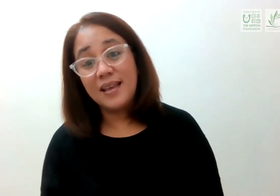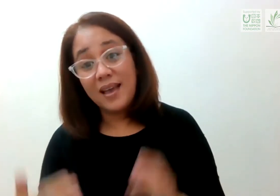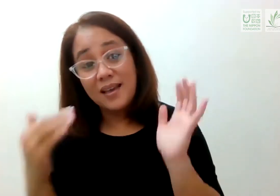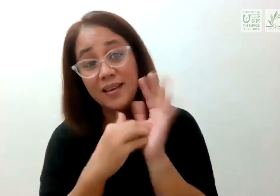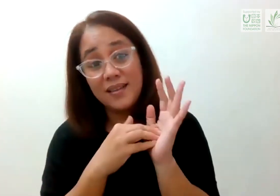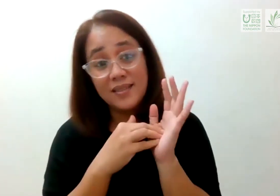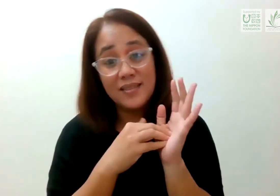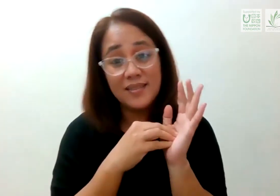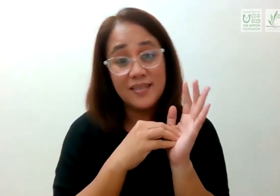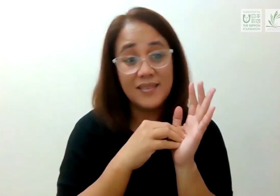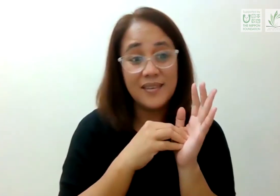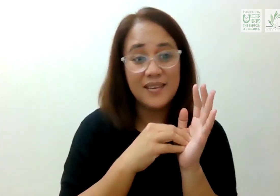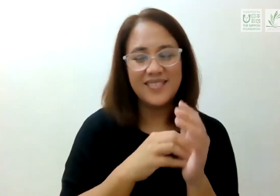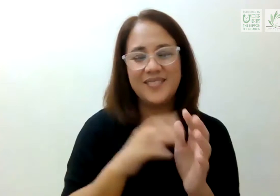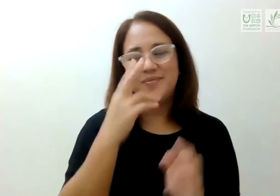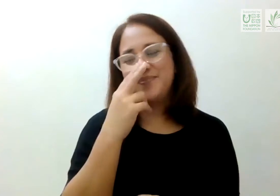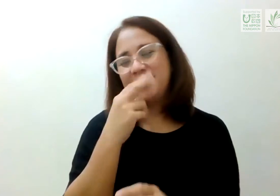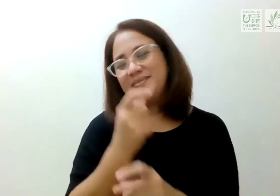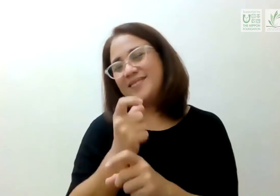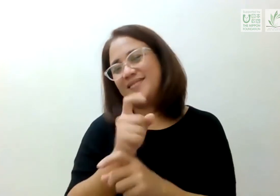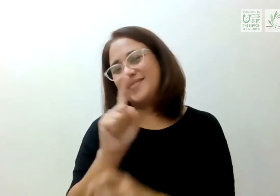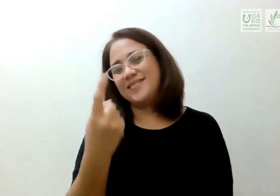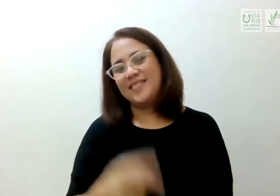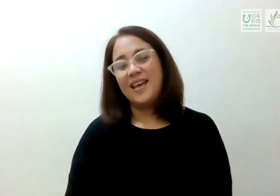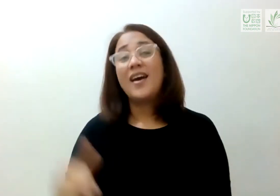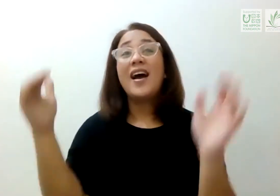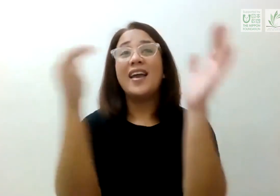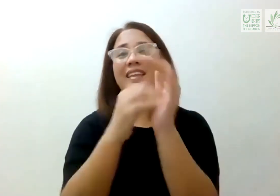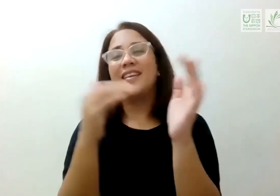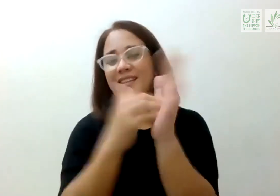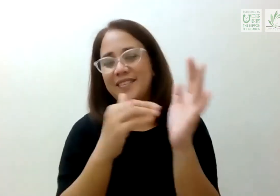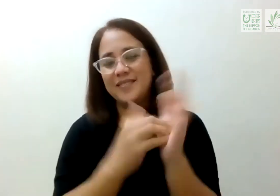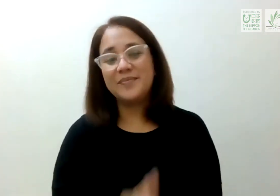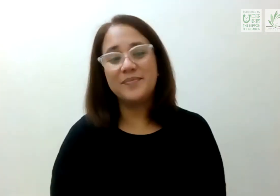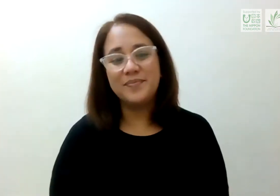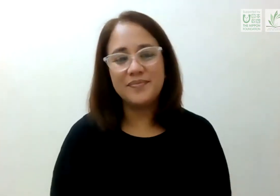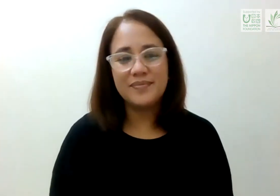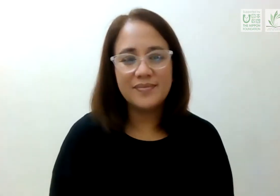So I'm teasing you. Let's go through one more time.